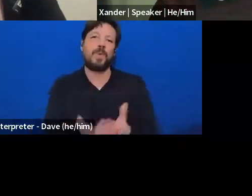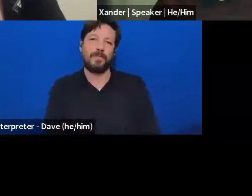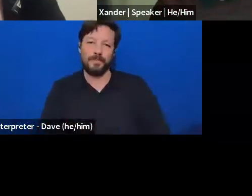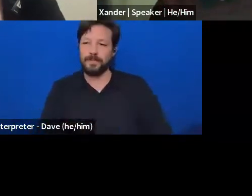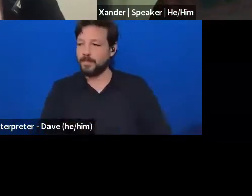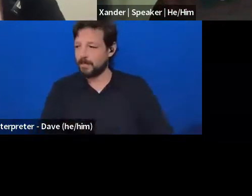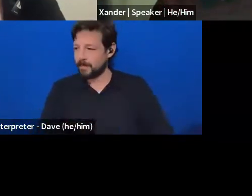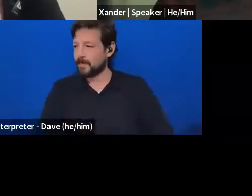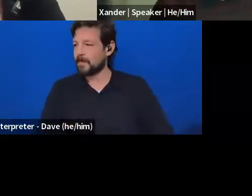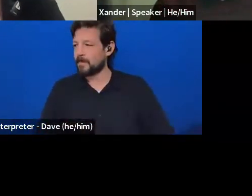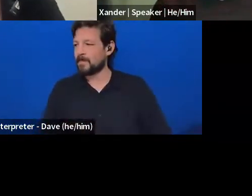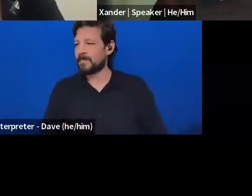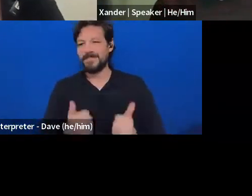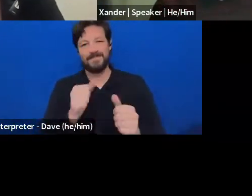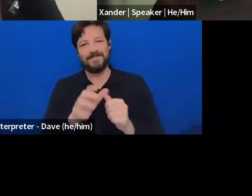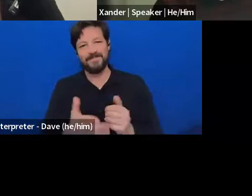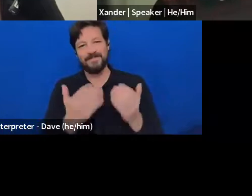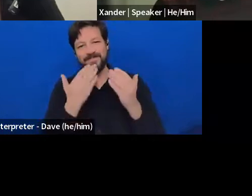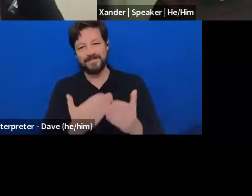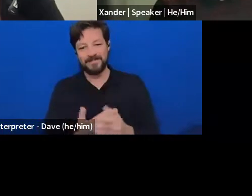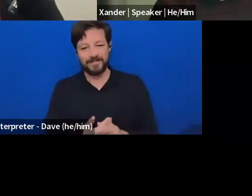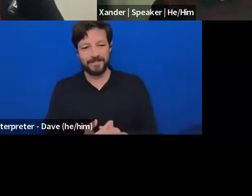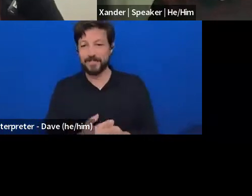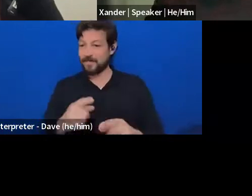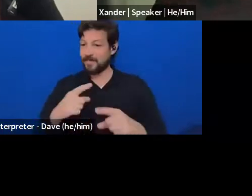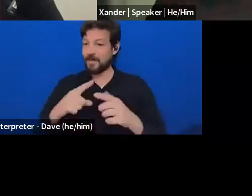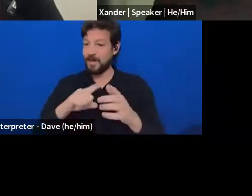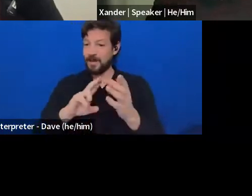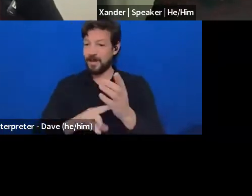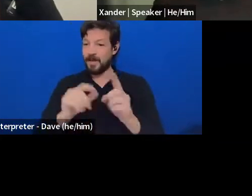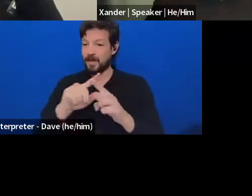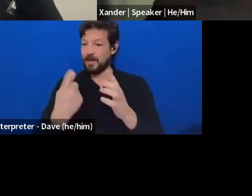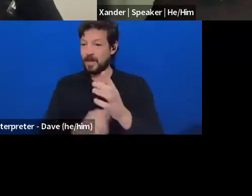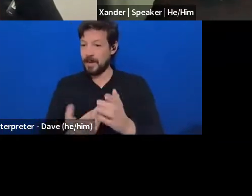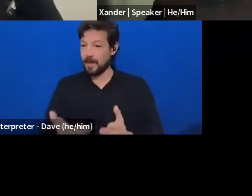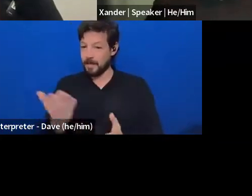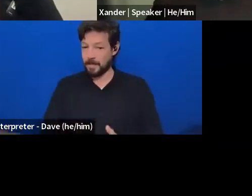Great, thank you, Emily. Xander, can I pass to you next, please?